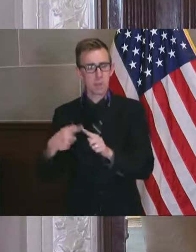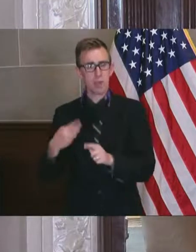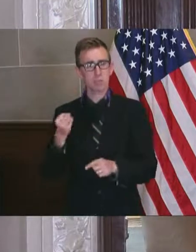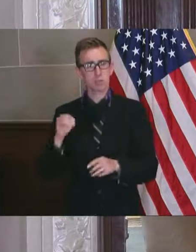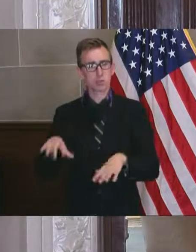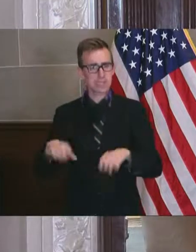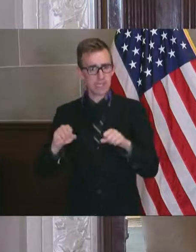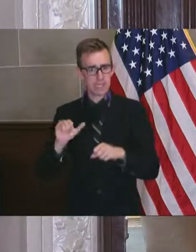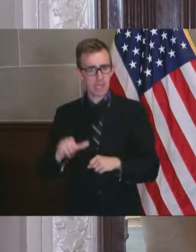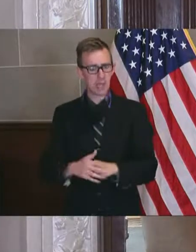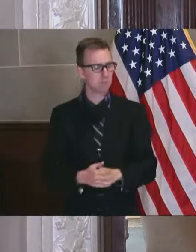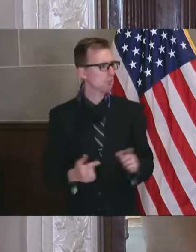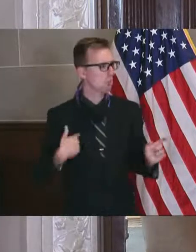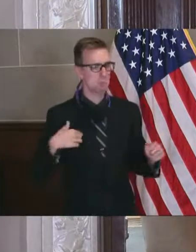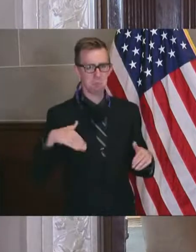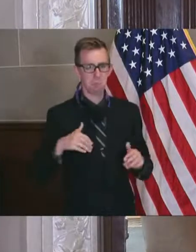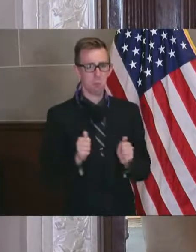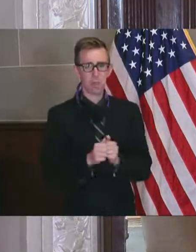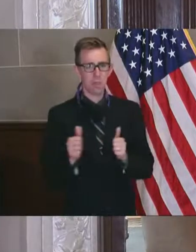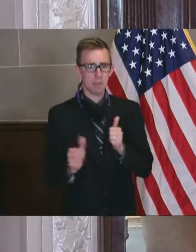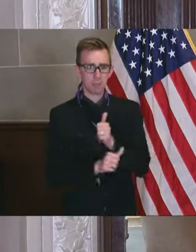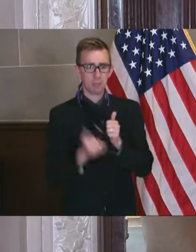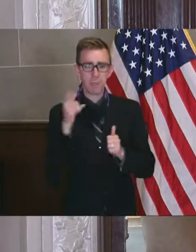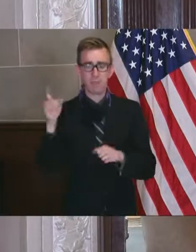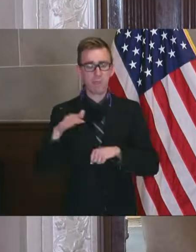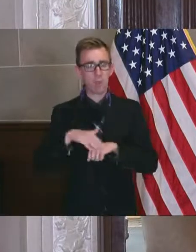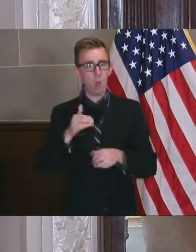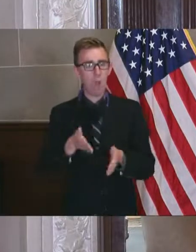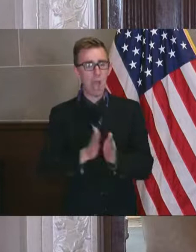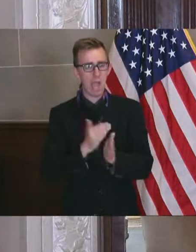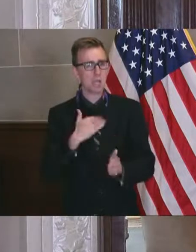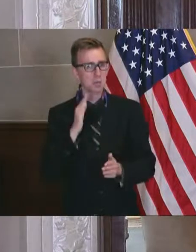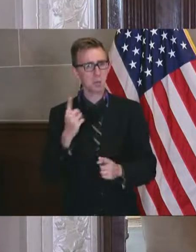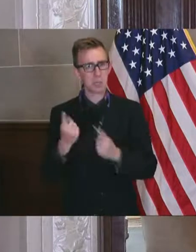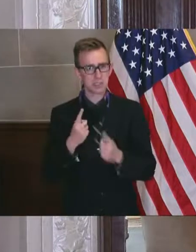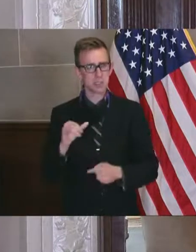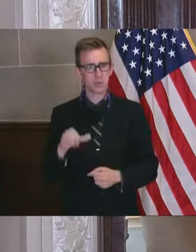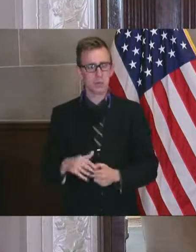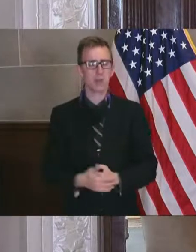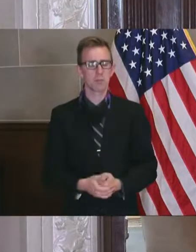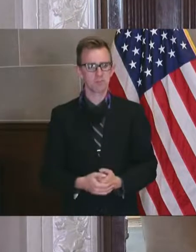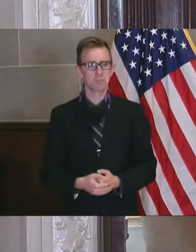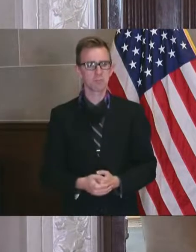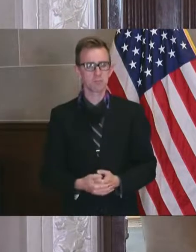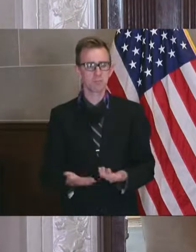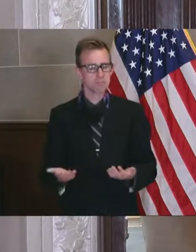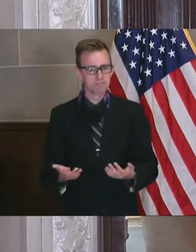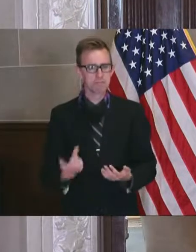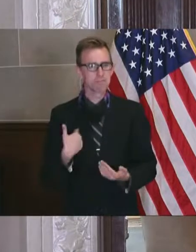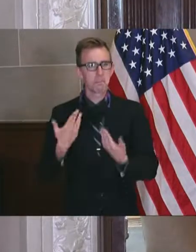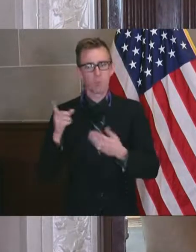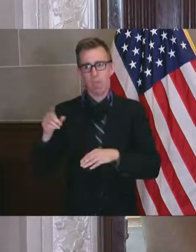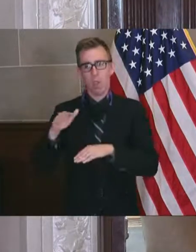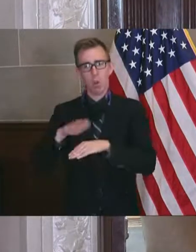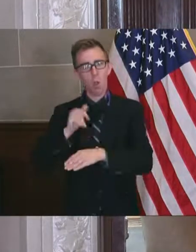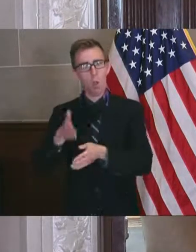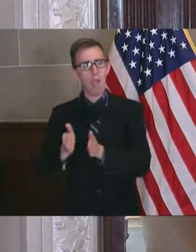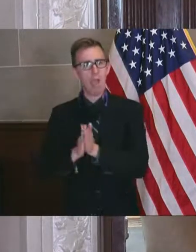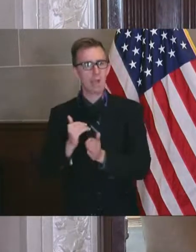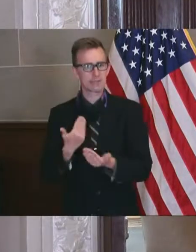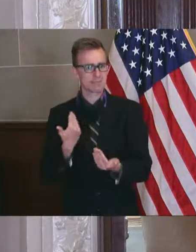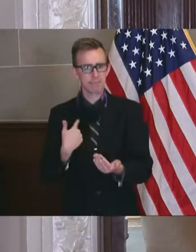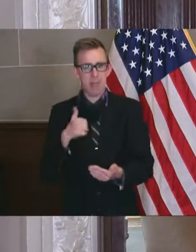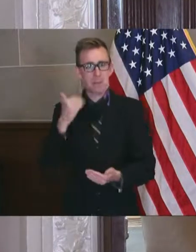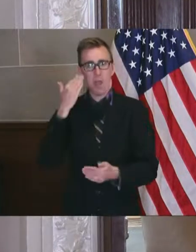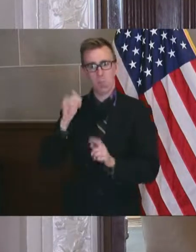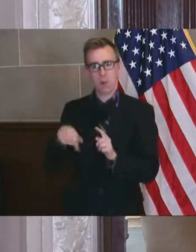place? I have not with the administration, but if they called and asked, I would consider it. If they call, but I don't know if they've called and asked that or not. I'm not